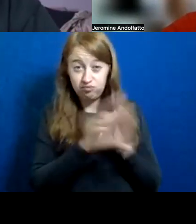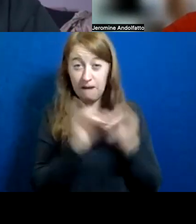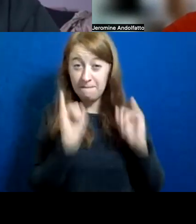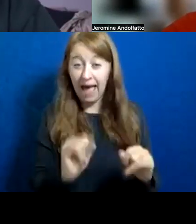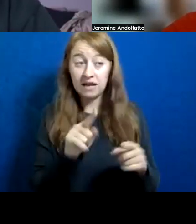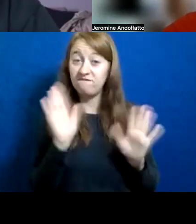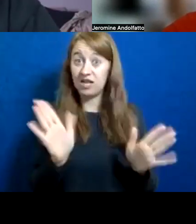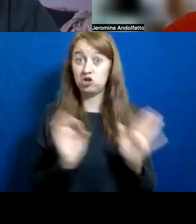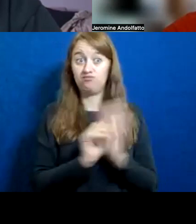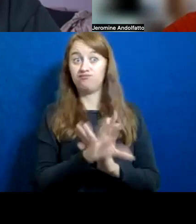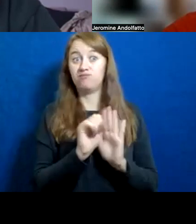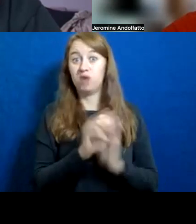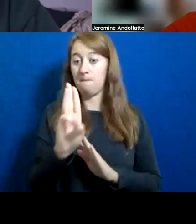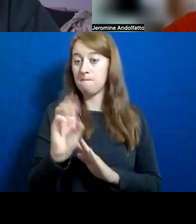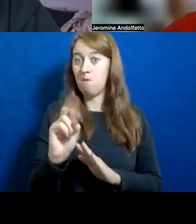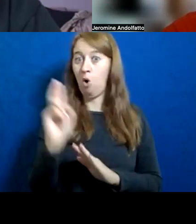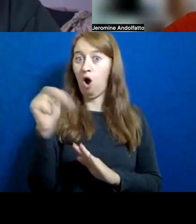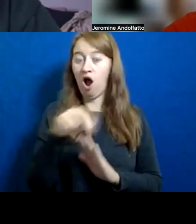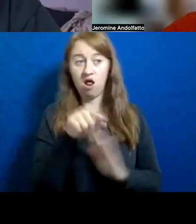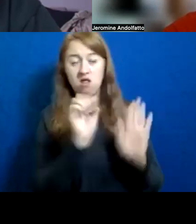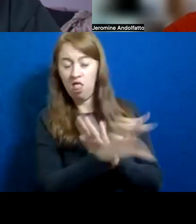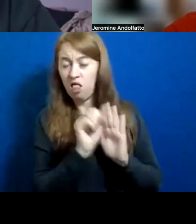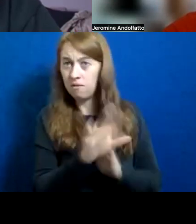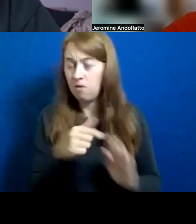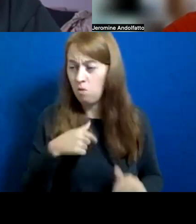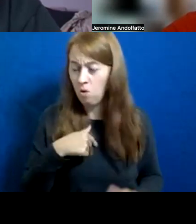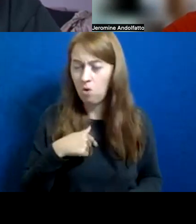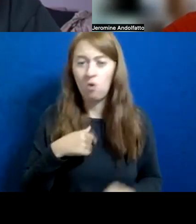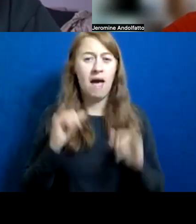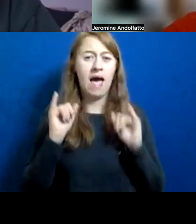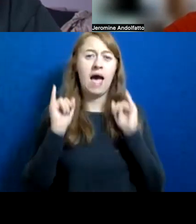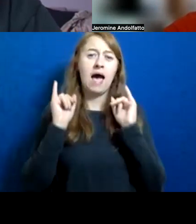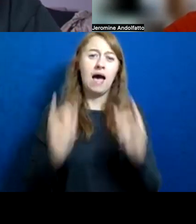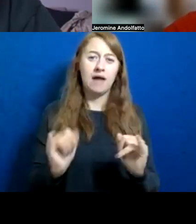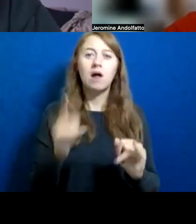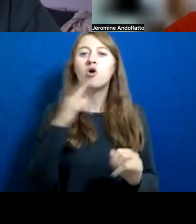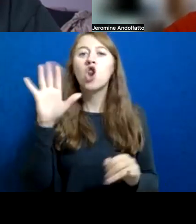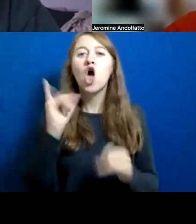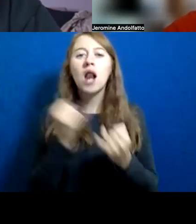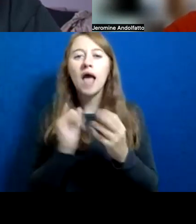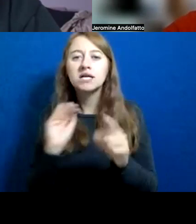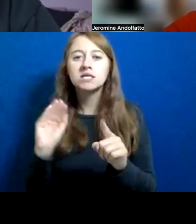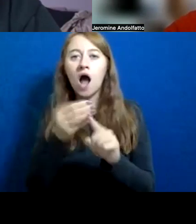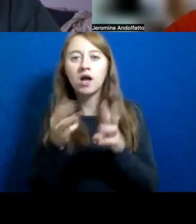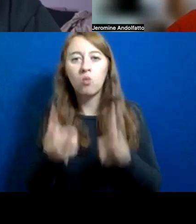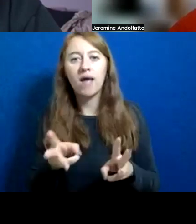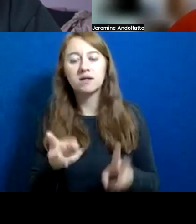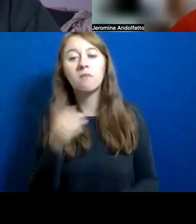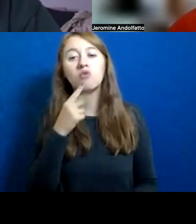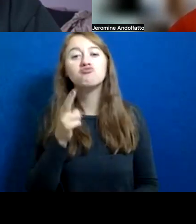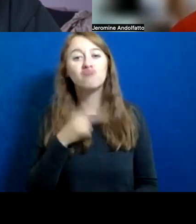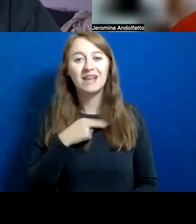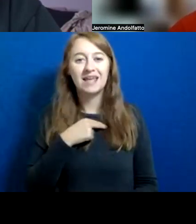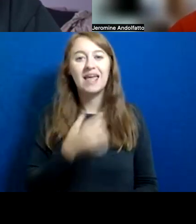And it seems to be in very targeted ways that people come together. And the likelihood is that if there's 10